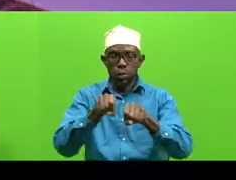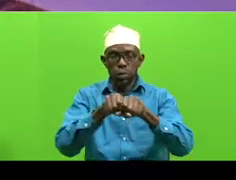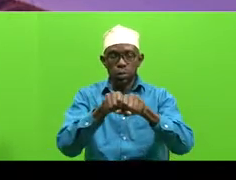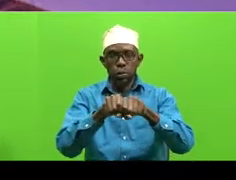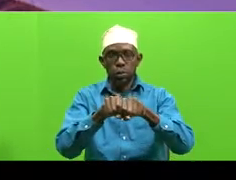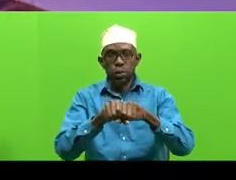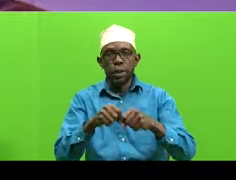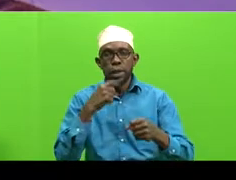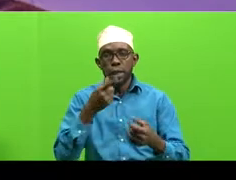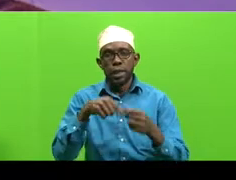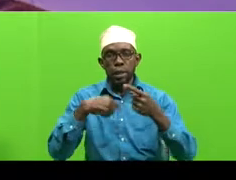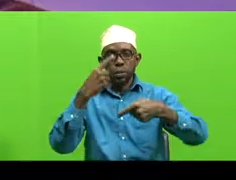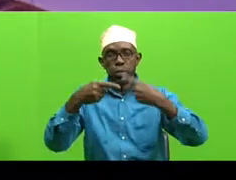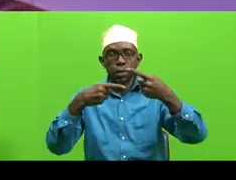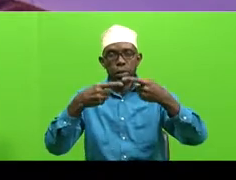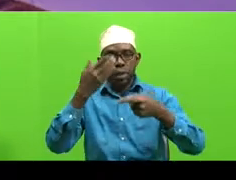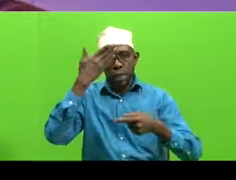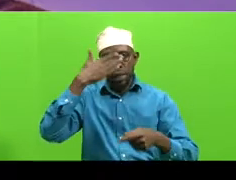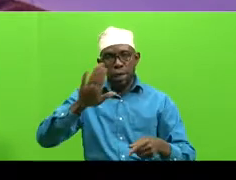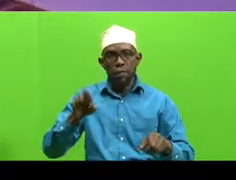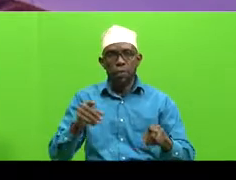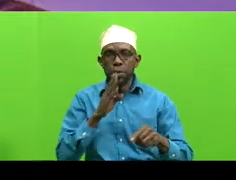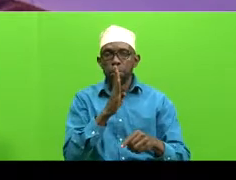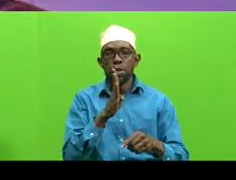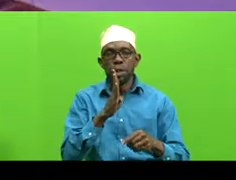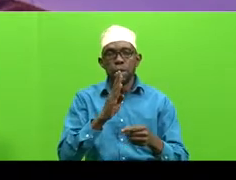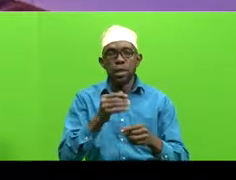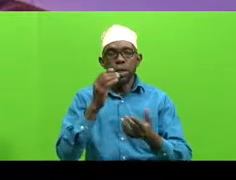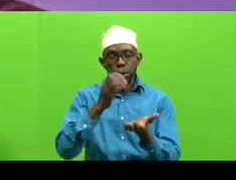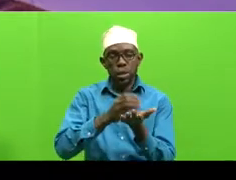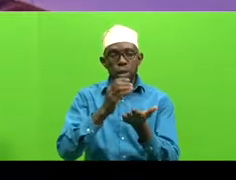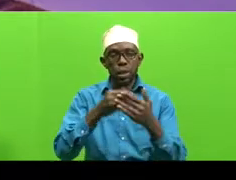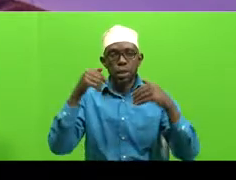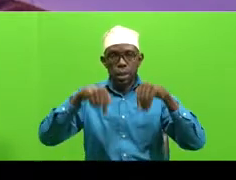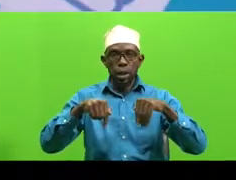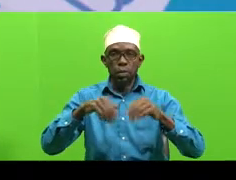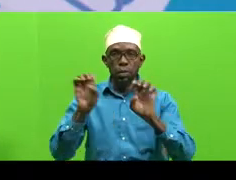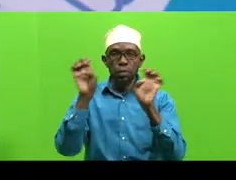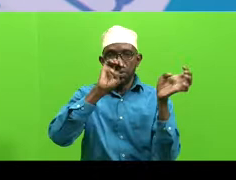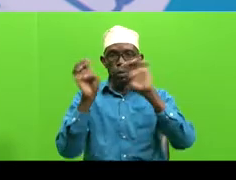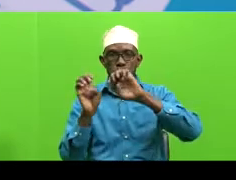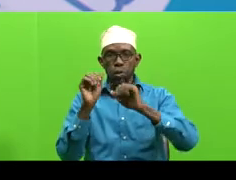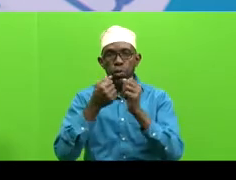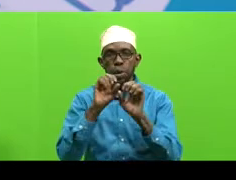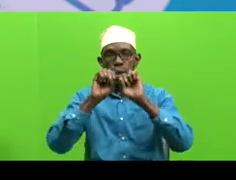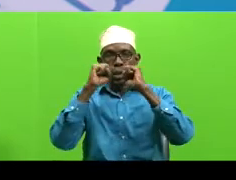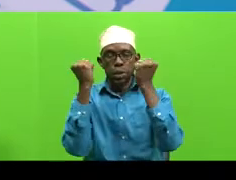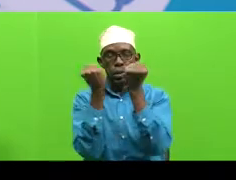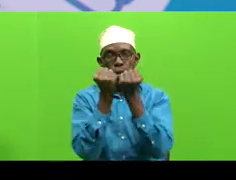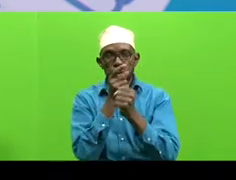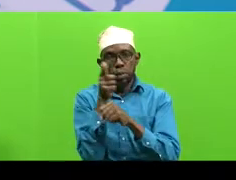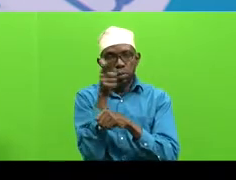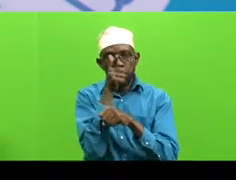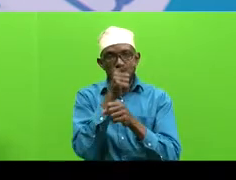the saying goes. Never has this been more the case than in the current environment, where social media can spread